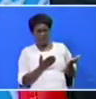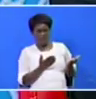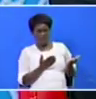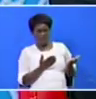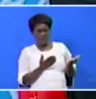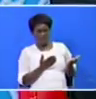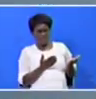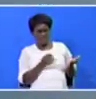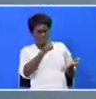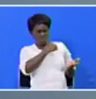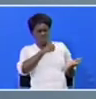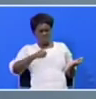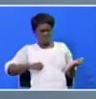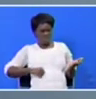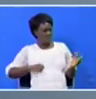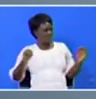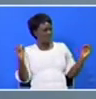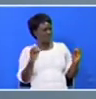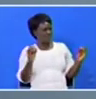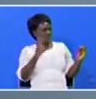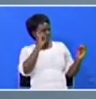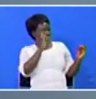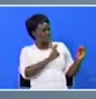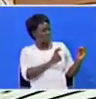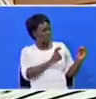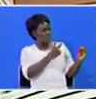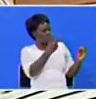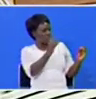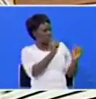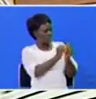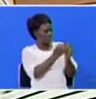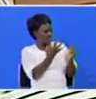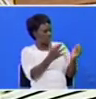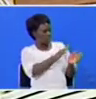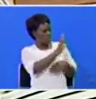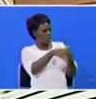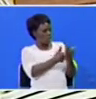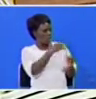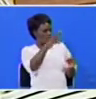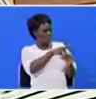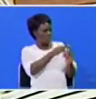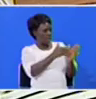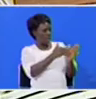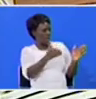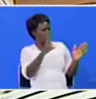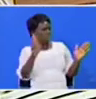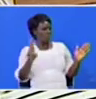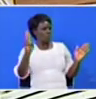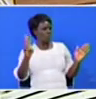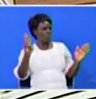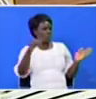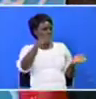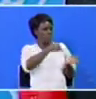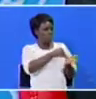national. Super is not. Because if you look at the numbers of 2013, all the votes that were cast against Uhuru, including